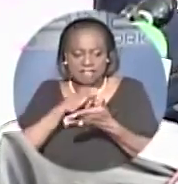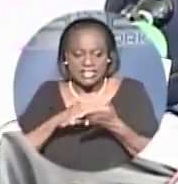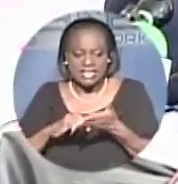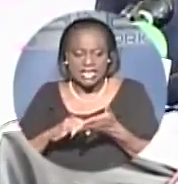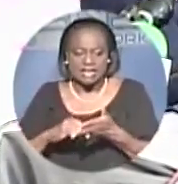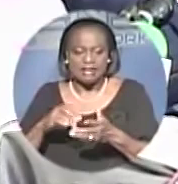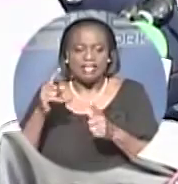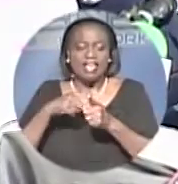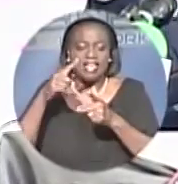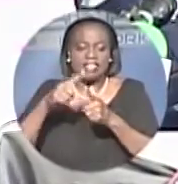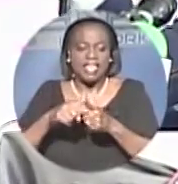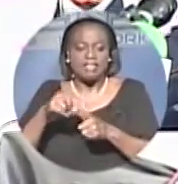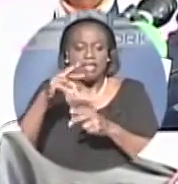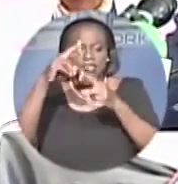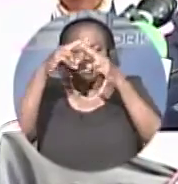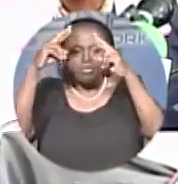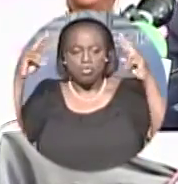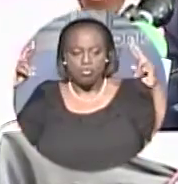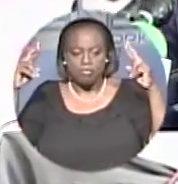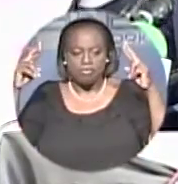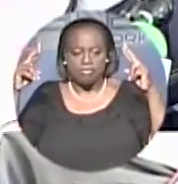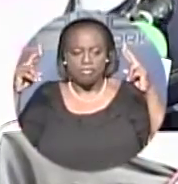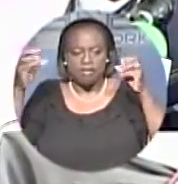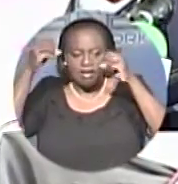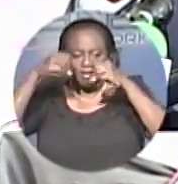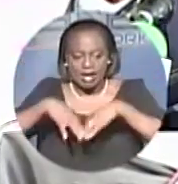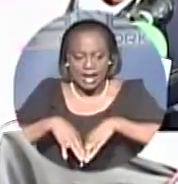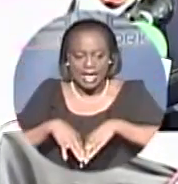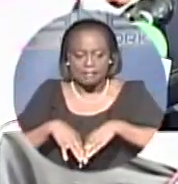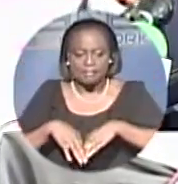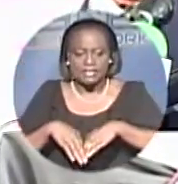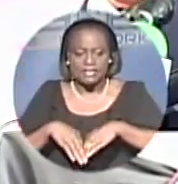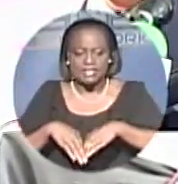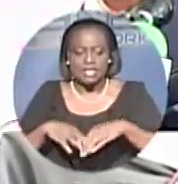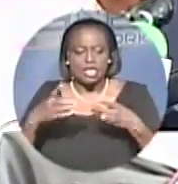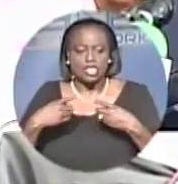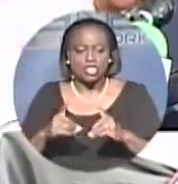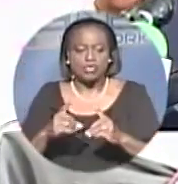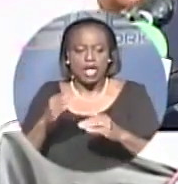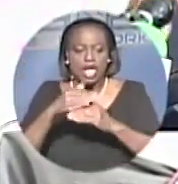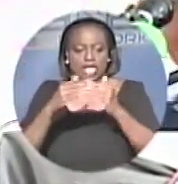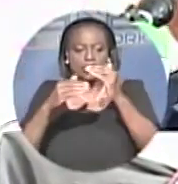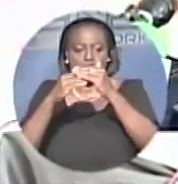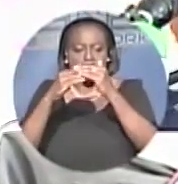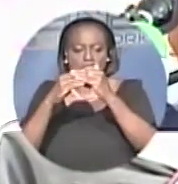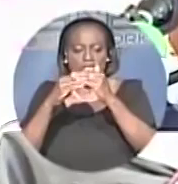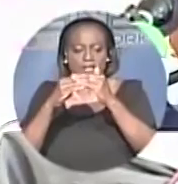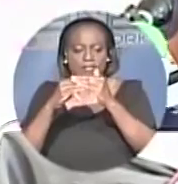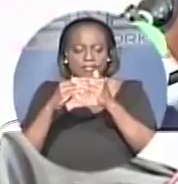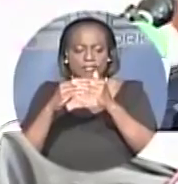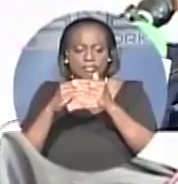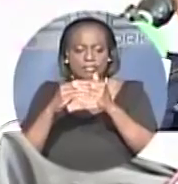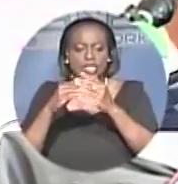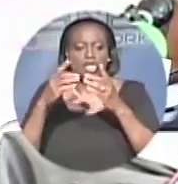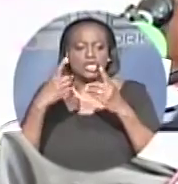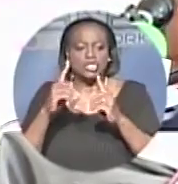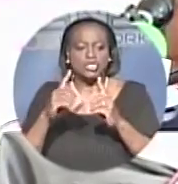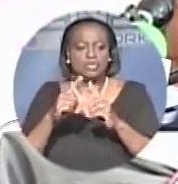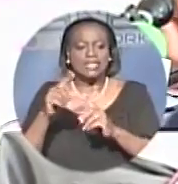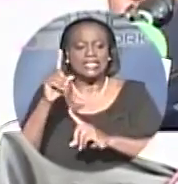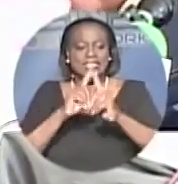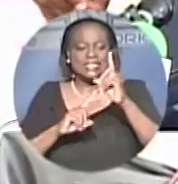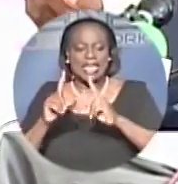roof of the same assembly hall you see here now collapsed during construction due to design